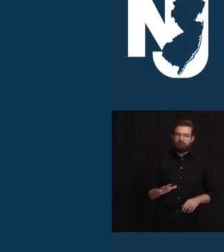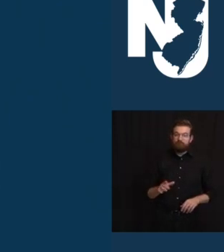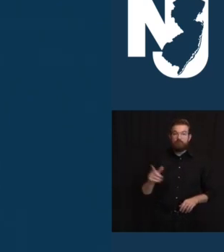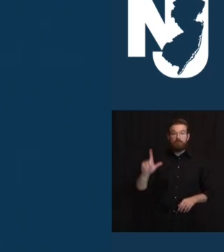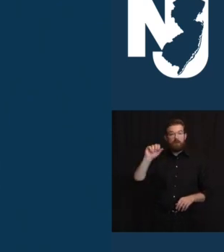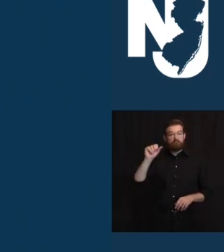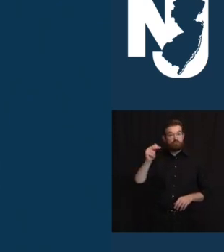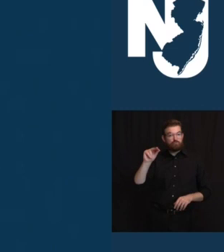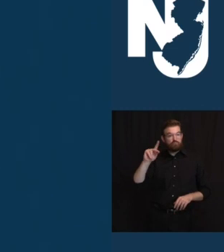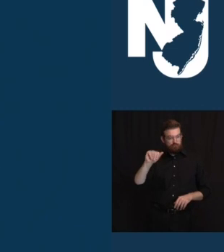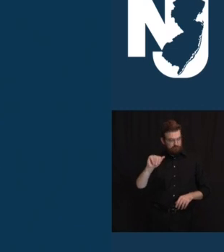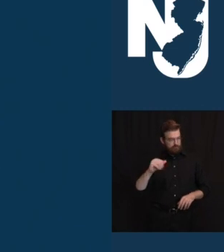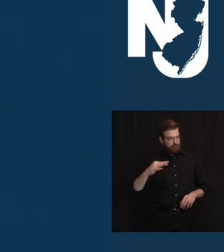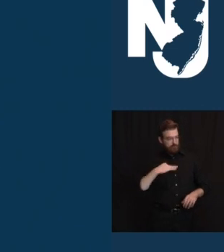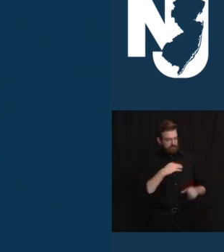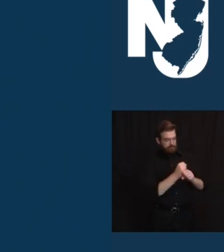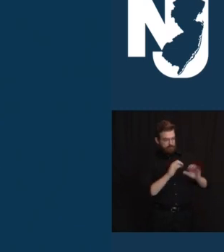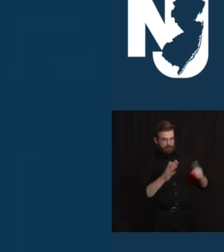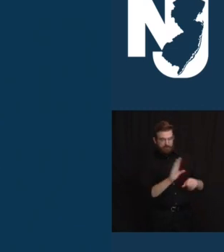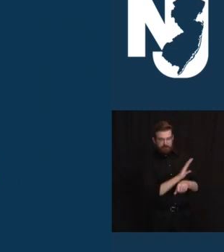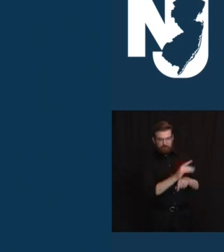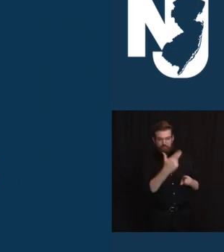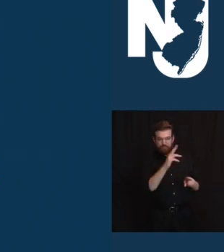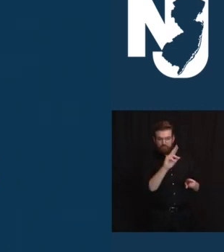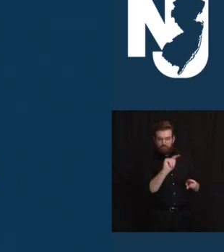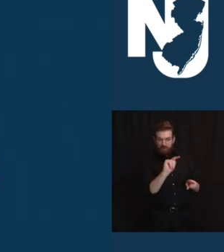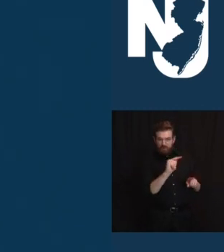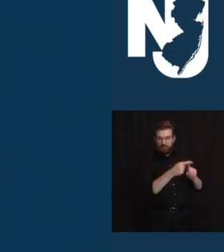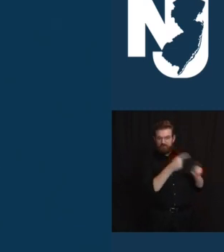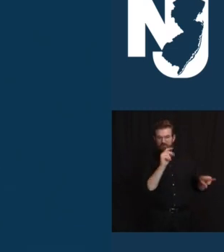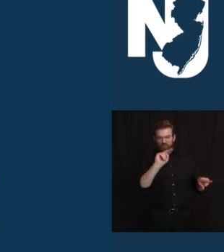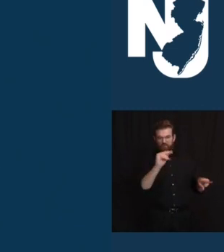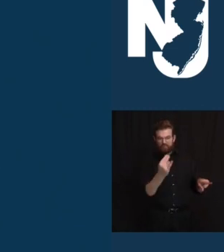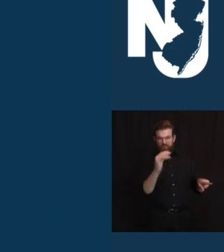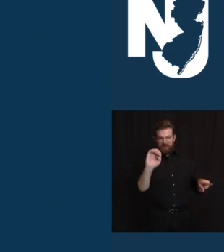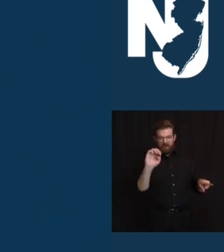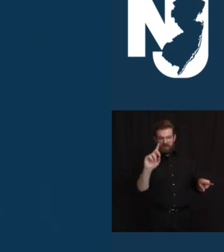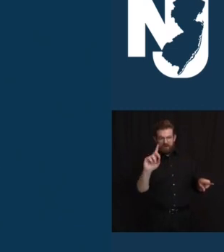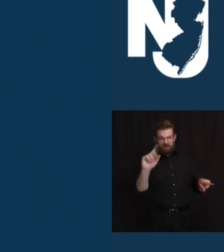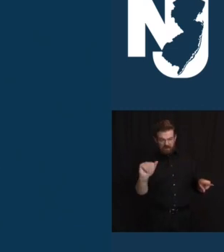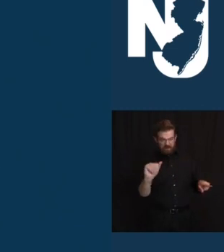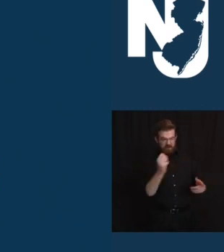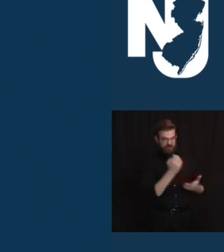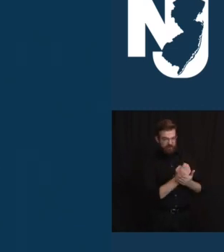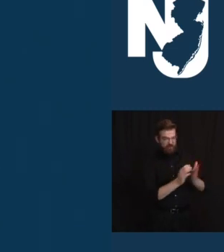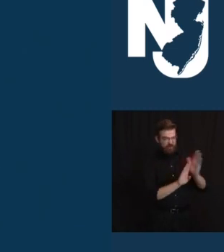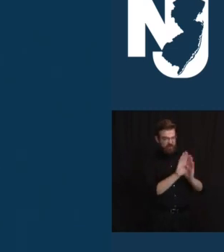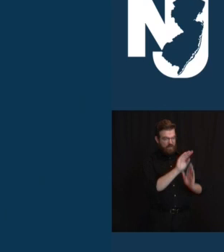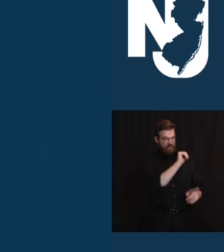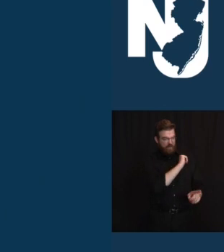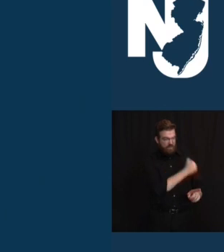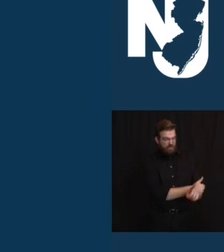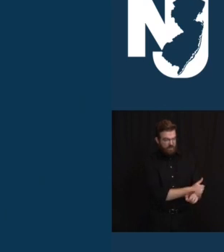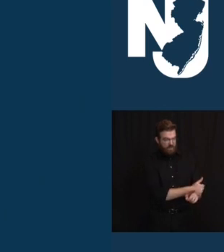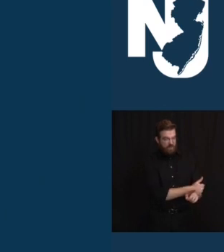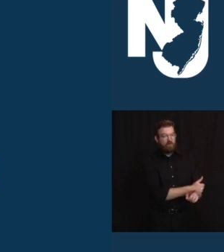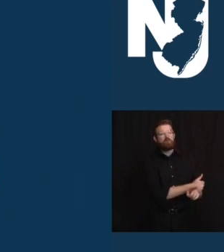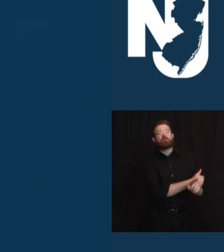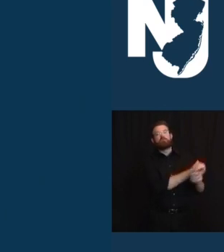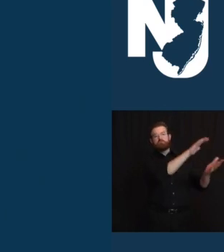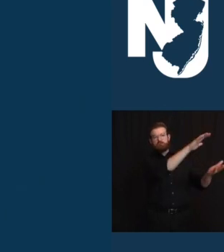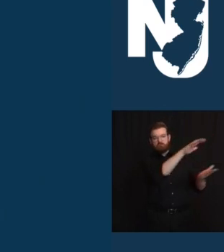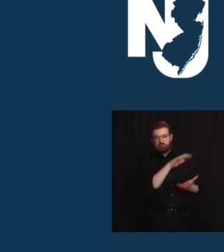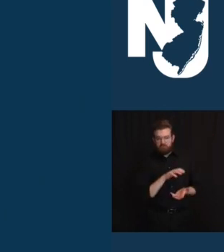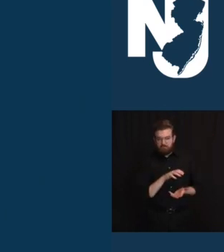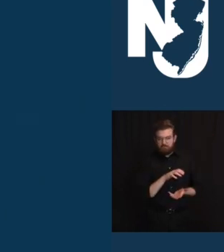New Jersey Economic Development Authority, which has allowed her to cover the costs of overhead so she can focus on fulfilling